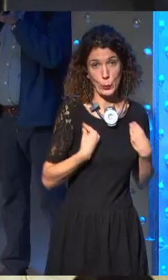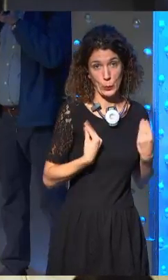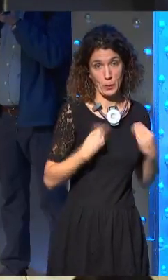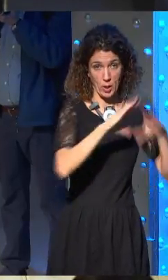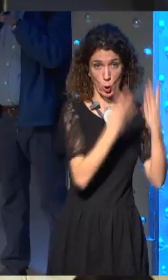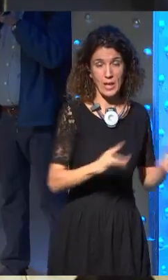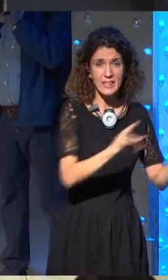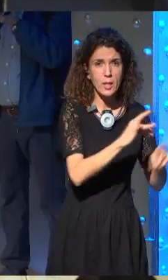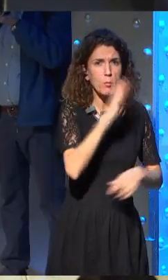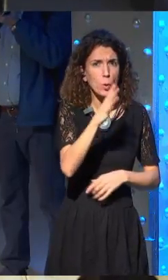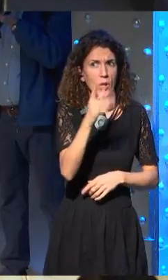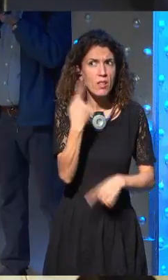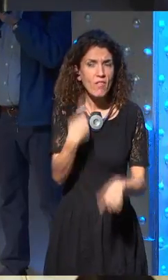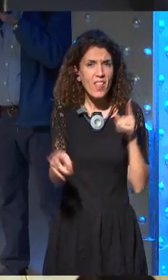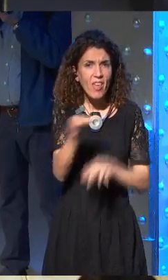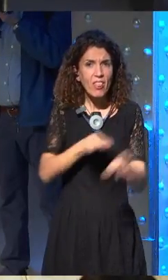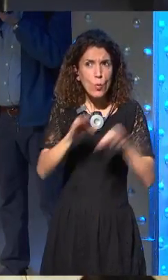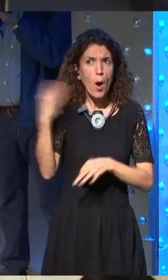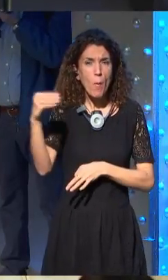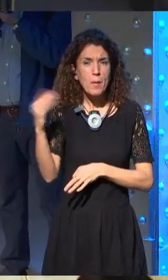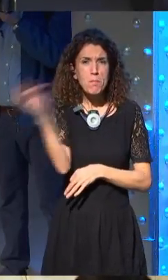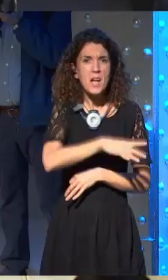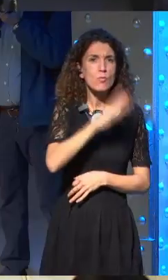Earth. Why was this?